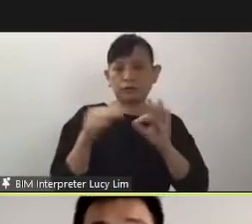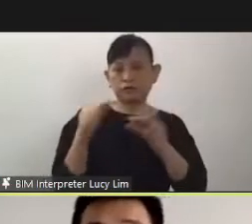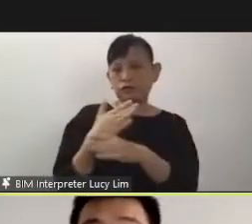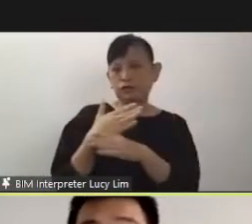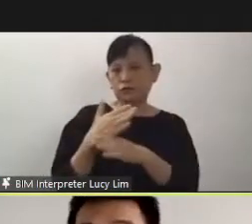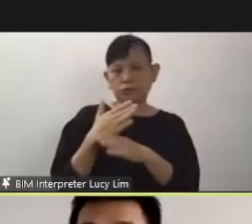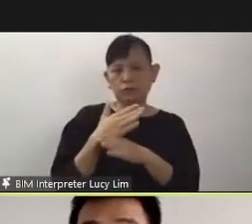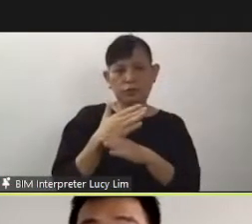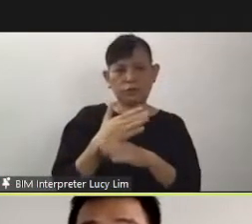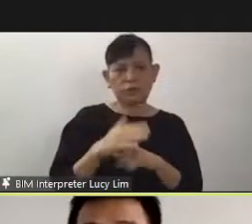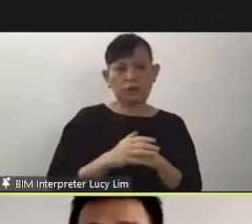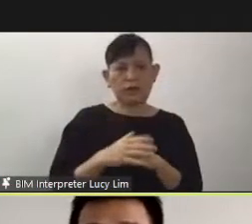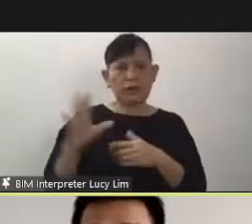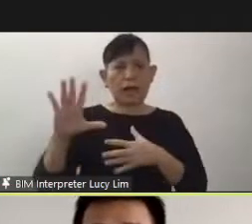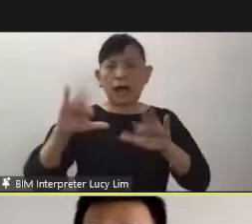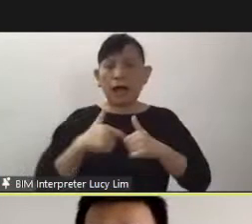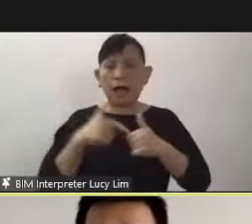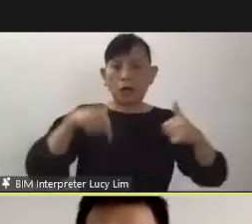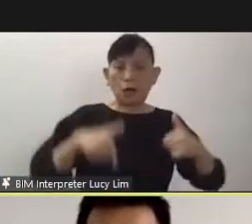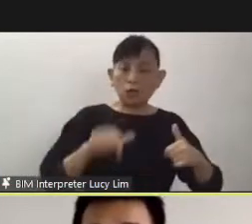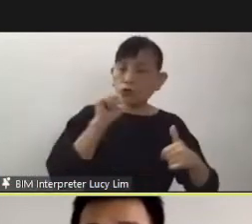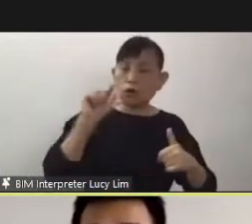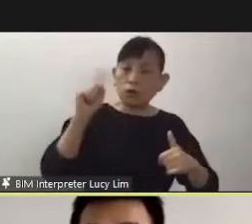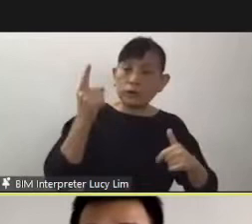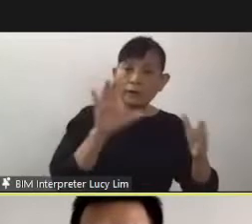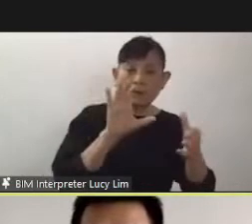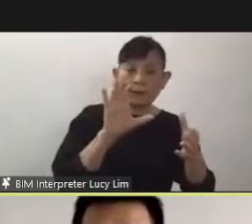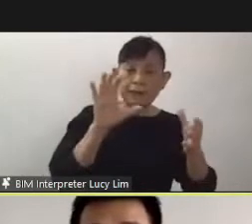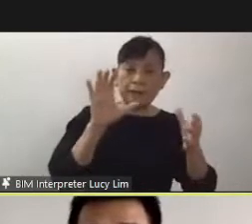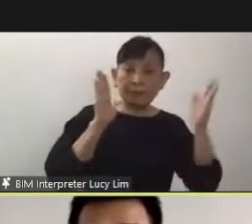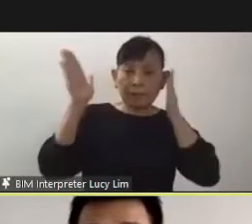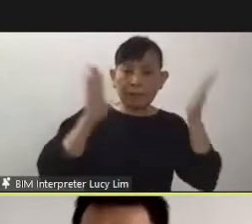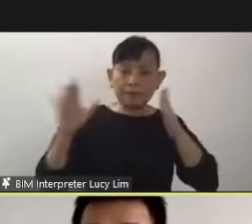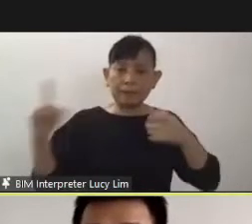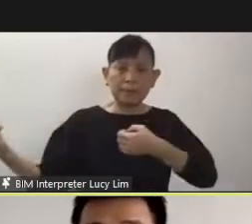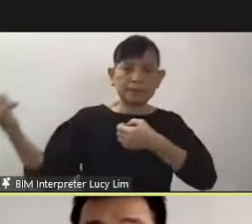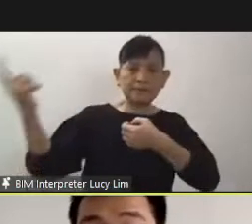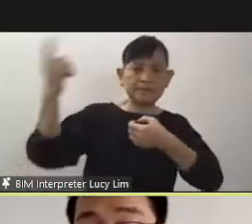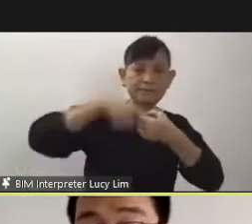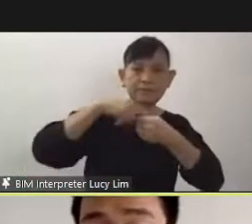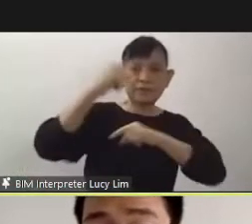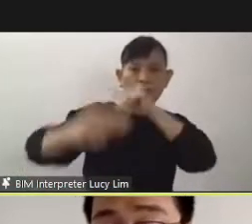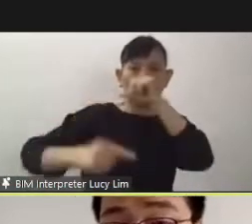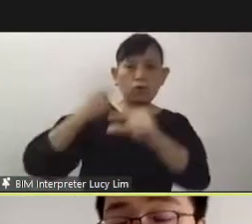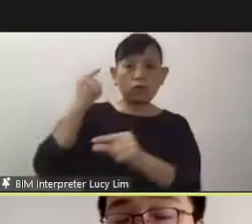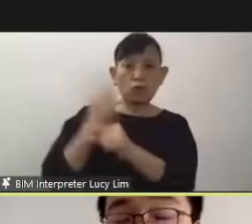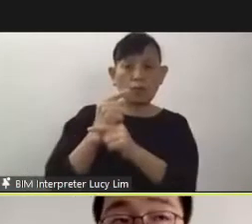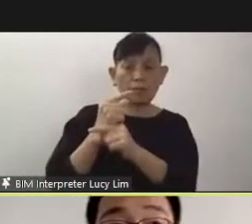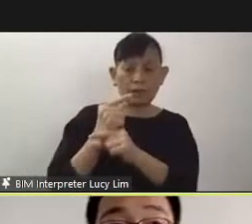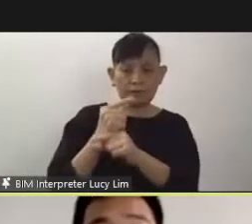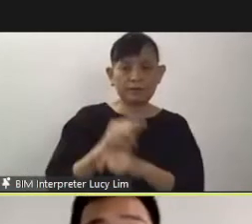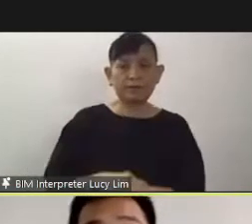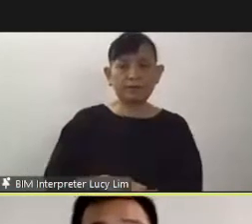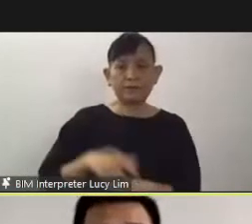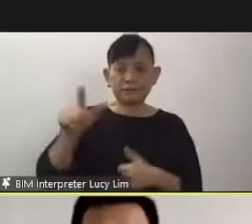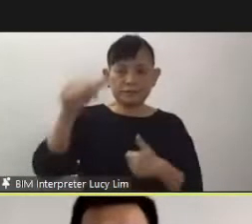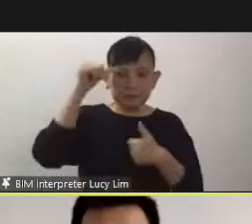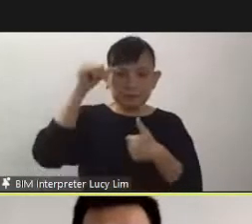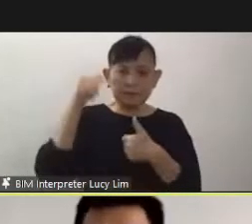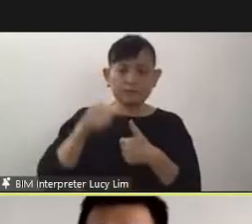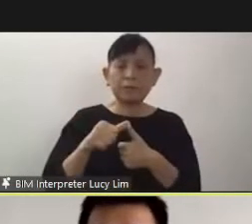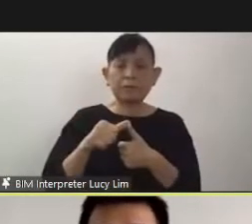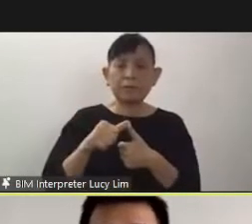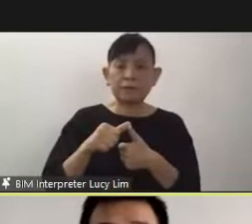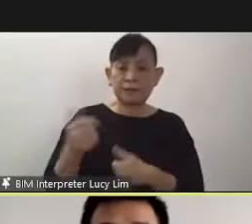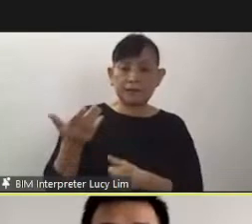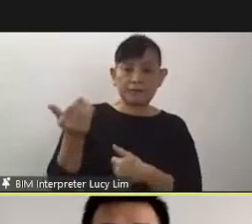to a global plastic pollution. Like one of the examples is this a case study in Malaysia. If you have remembered, like